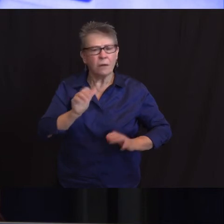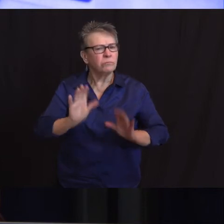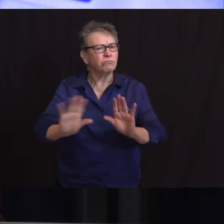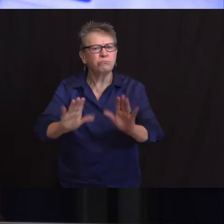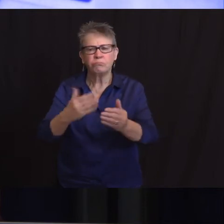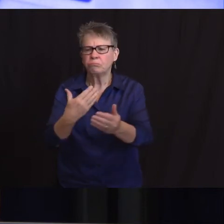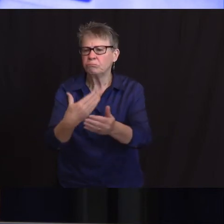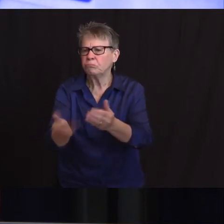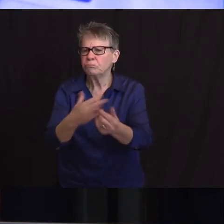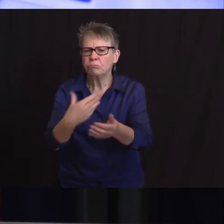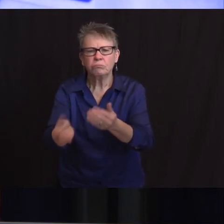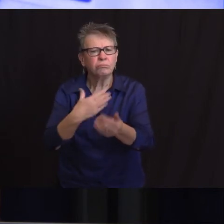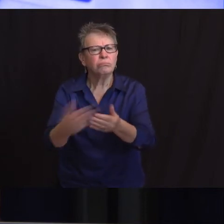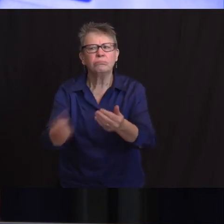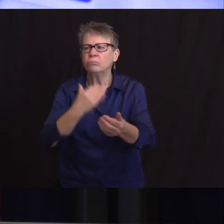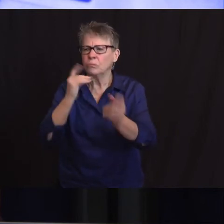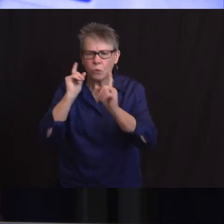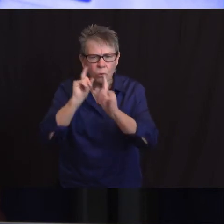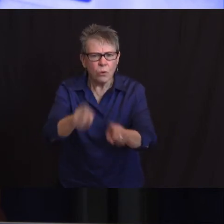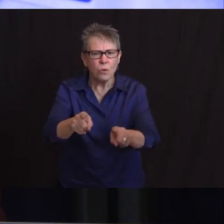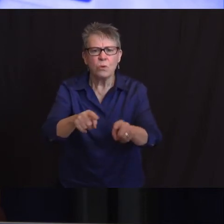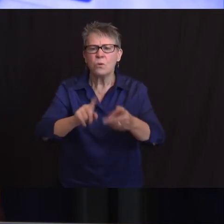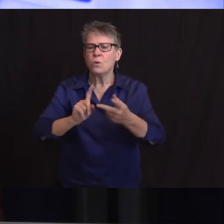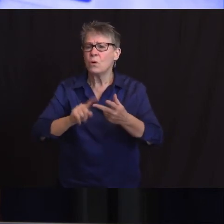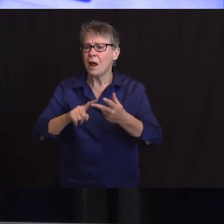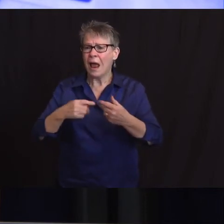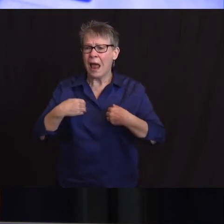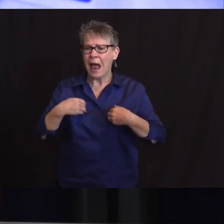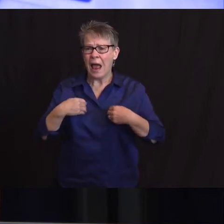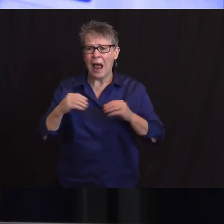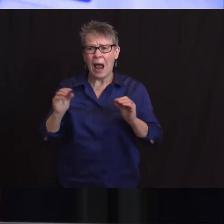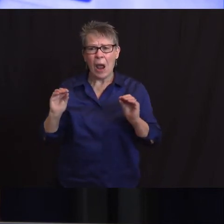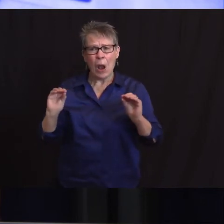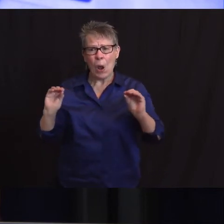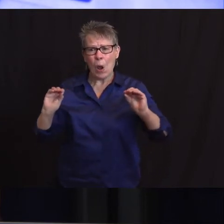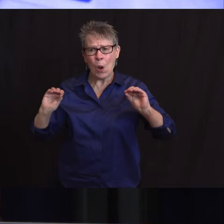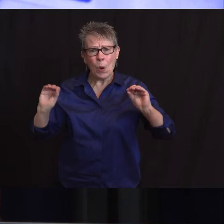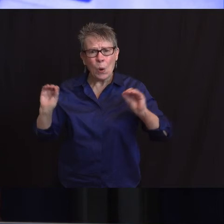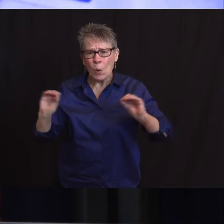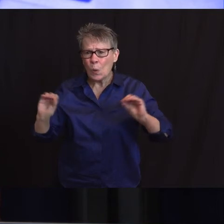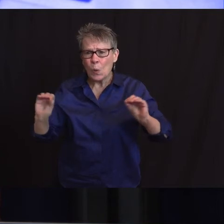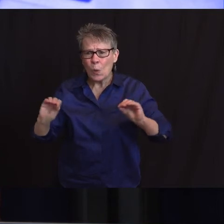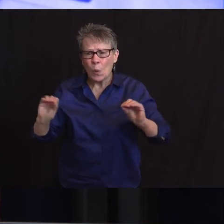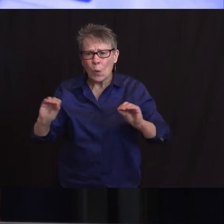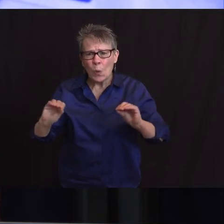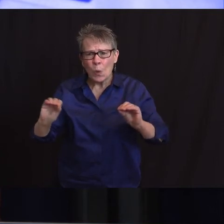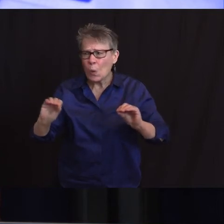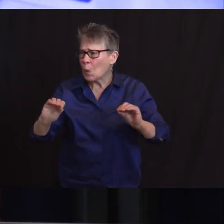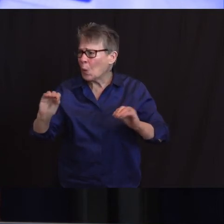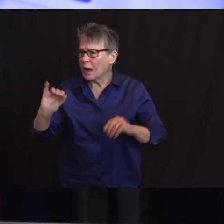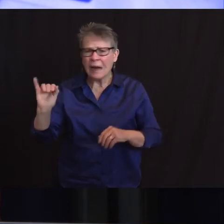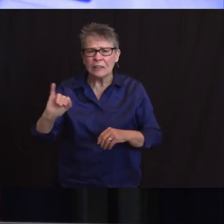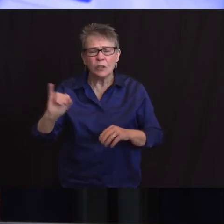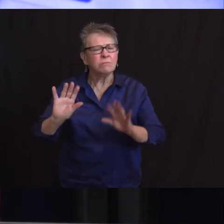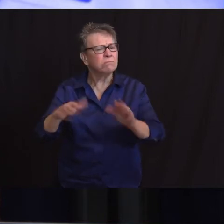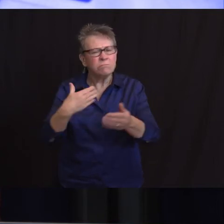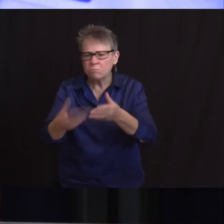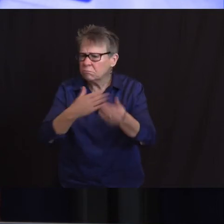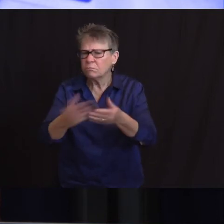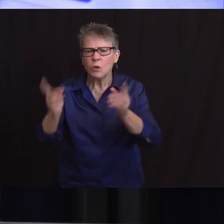Jersey to be eligible. So we often get asked, can the COVID vaccine give